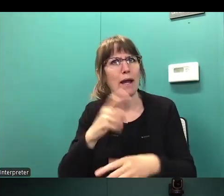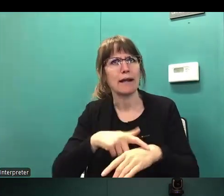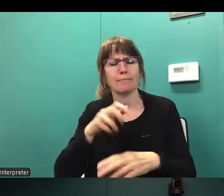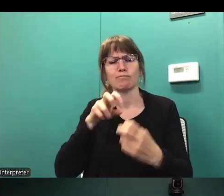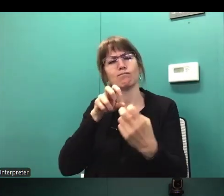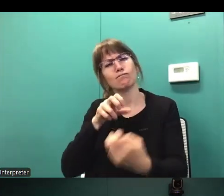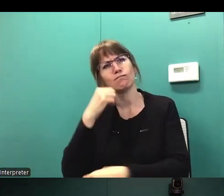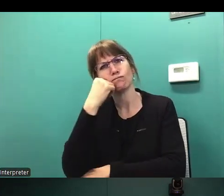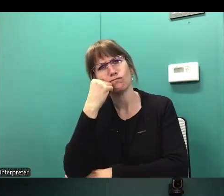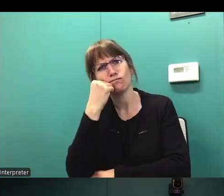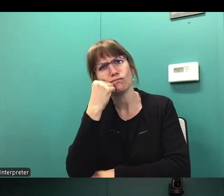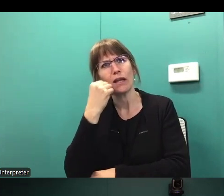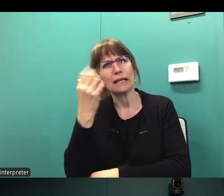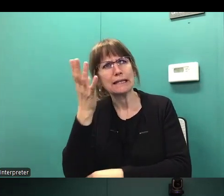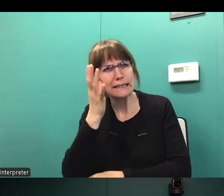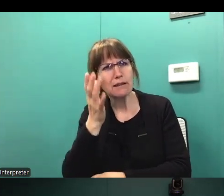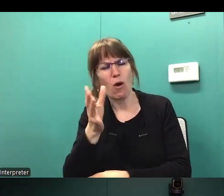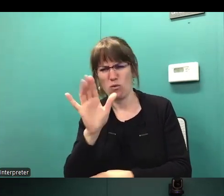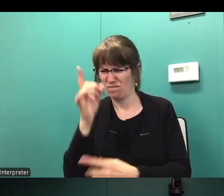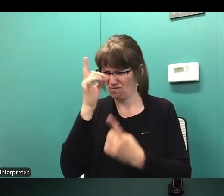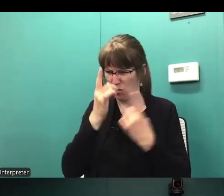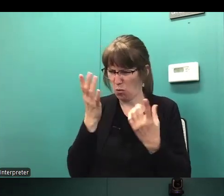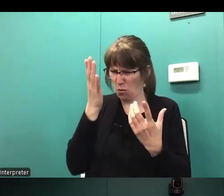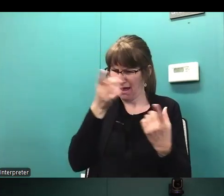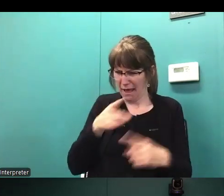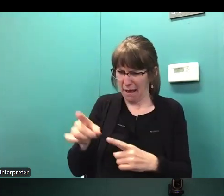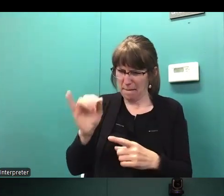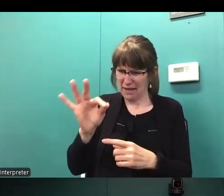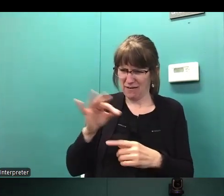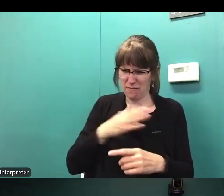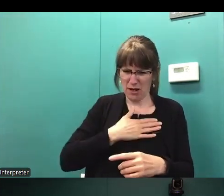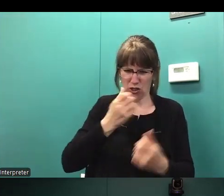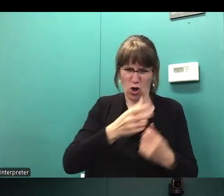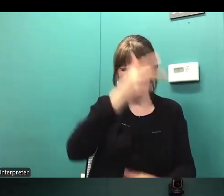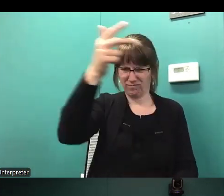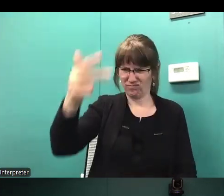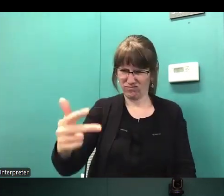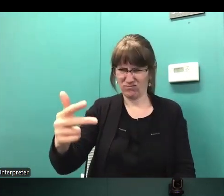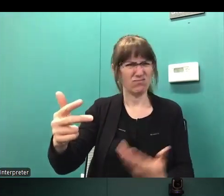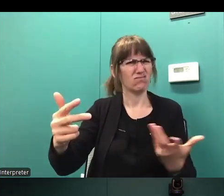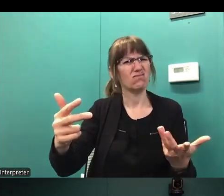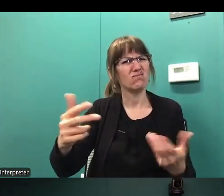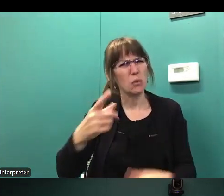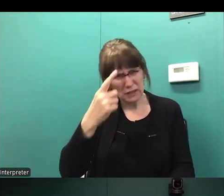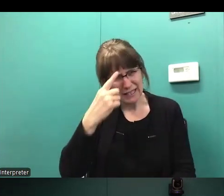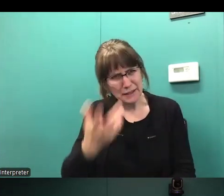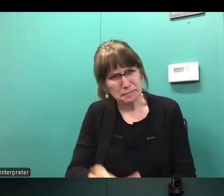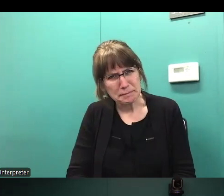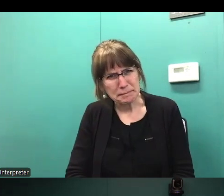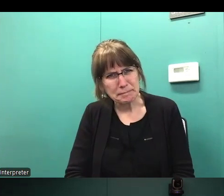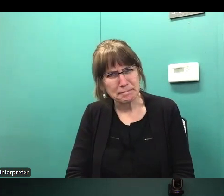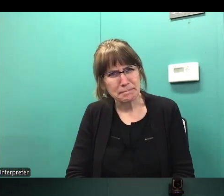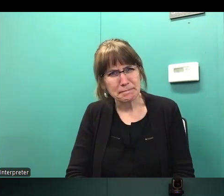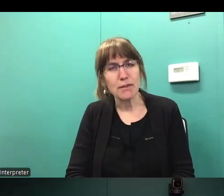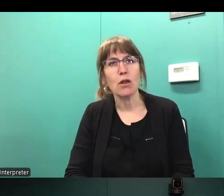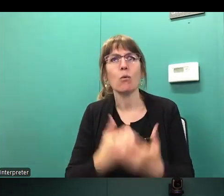back and just seeing what they come up with when we comment. I wonder what will happen if I put my car over here. And then wait and see what they